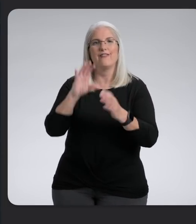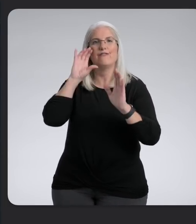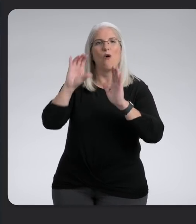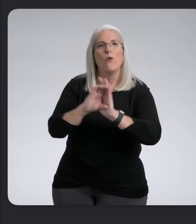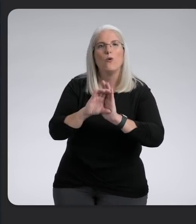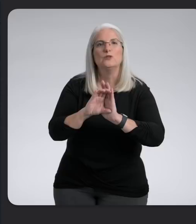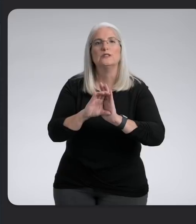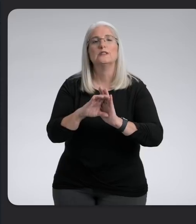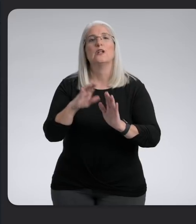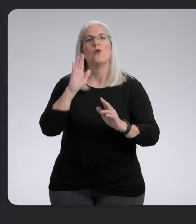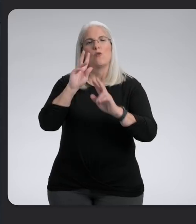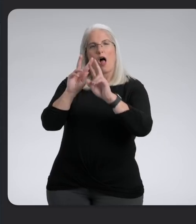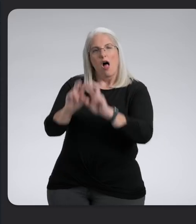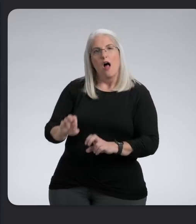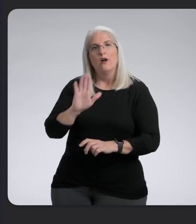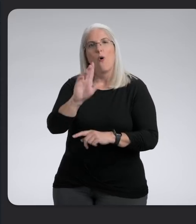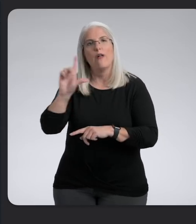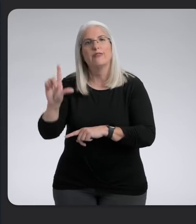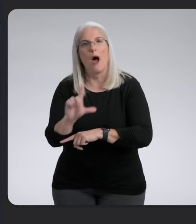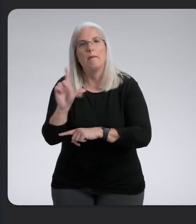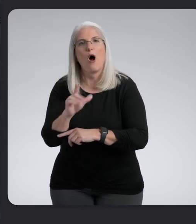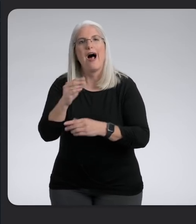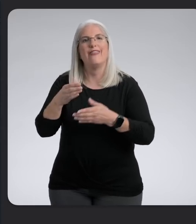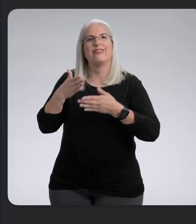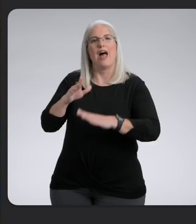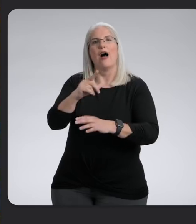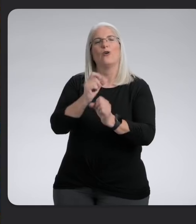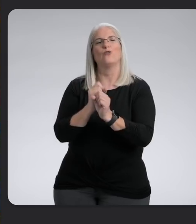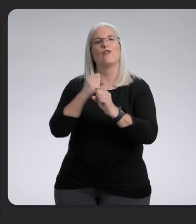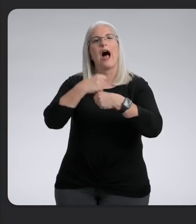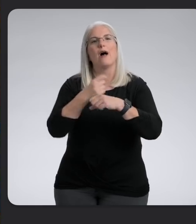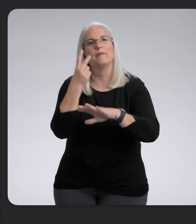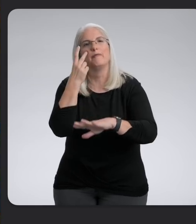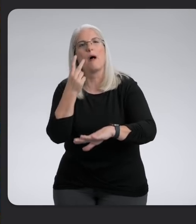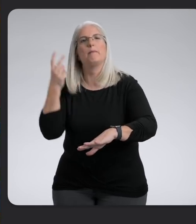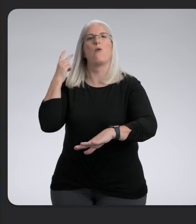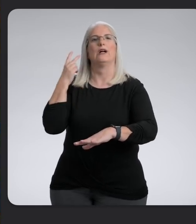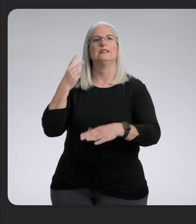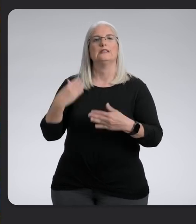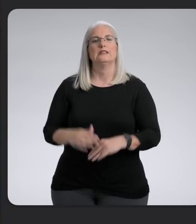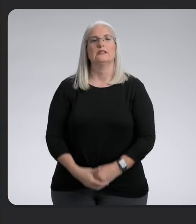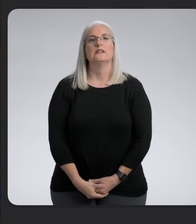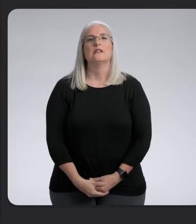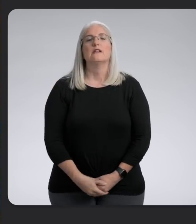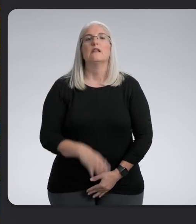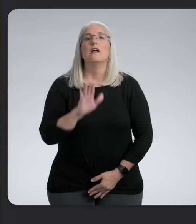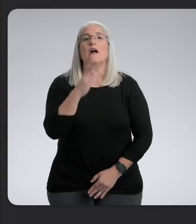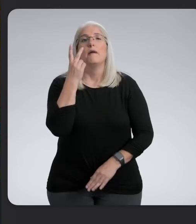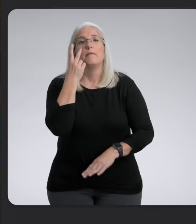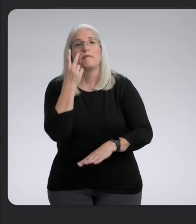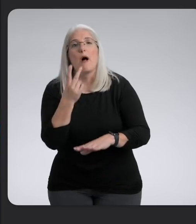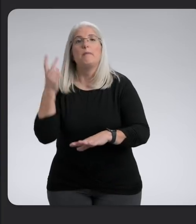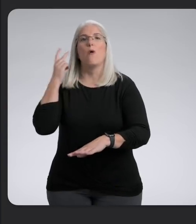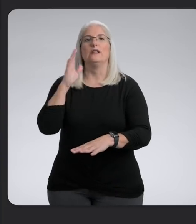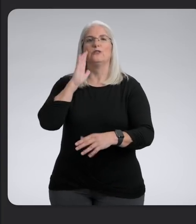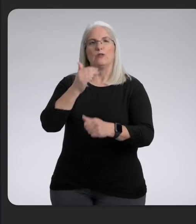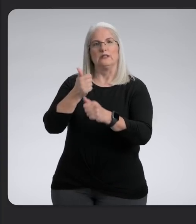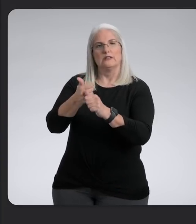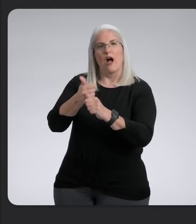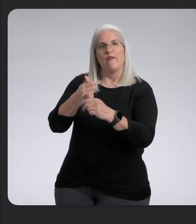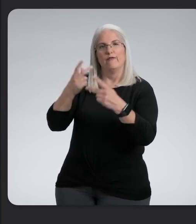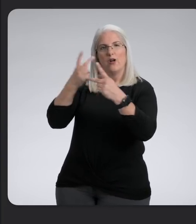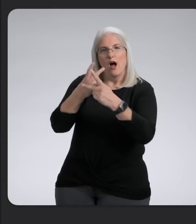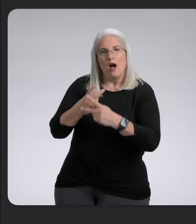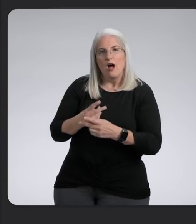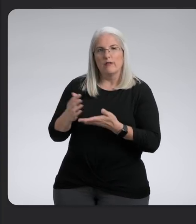enable powerful emotional features like Memories. Memories intelligently curates your favorite moments, stitching